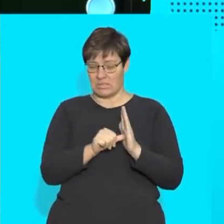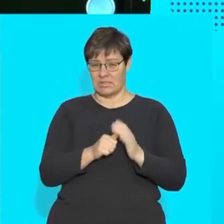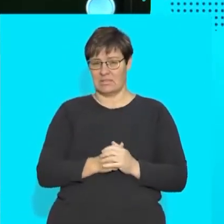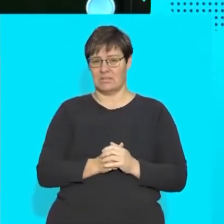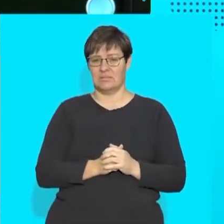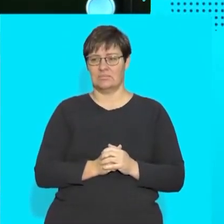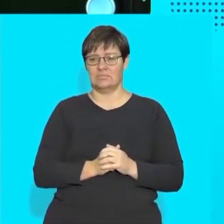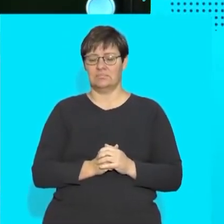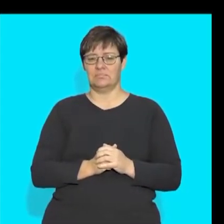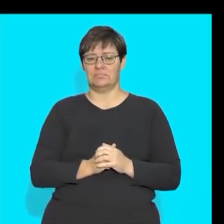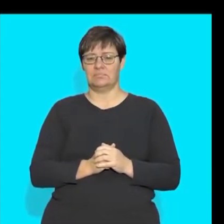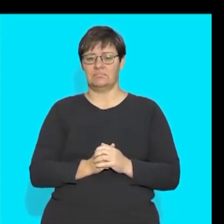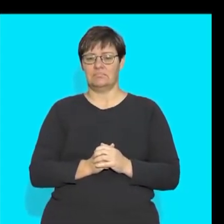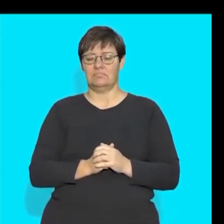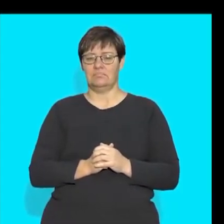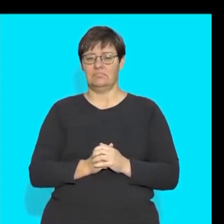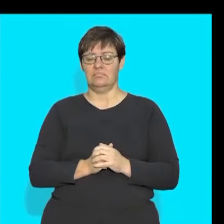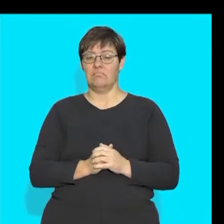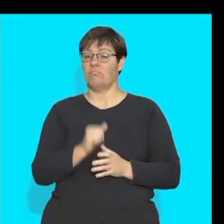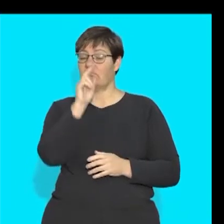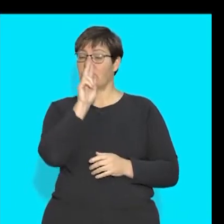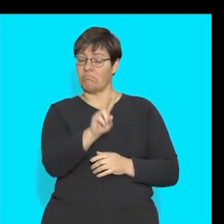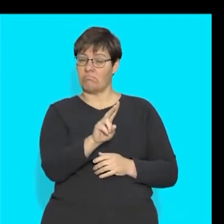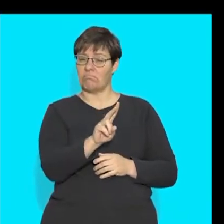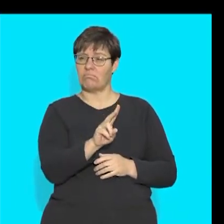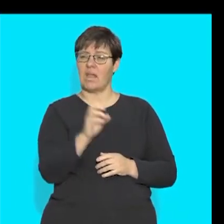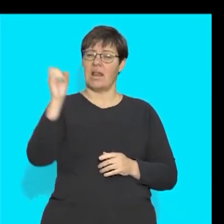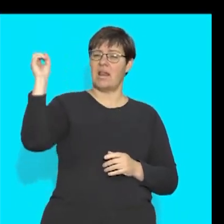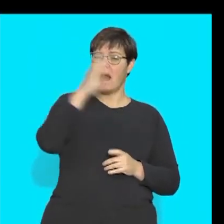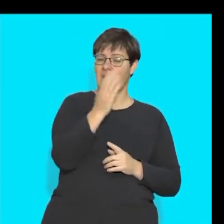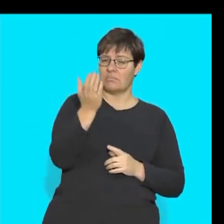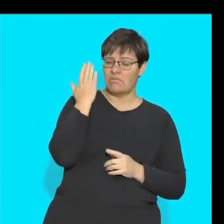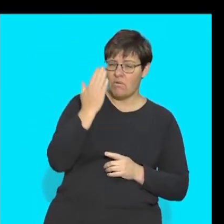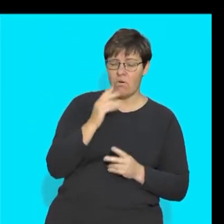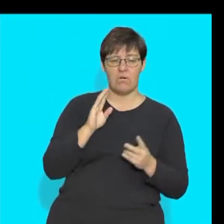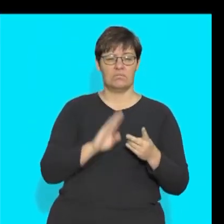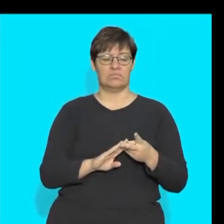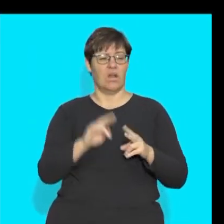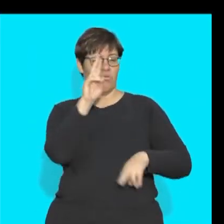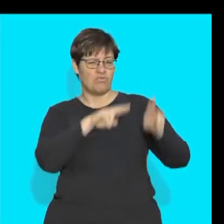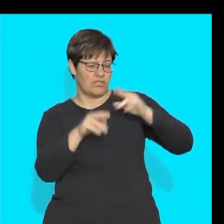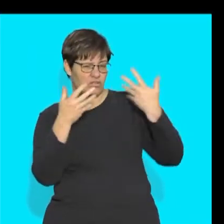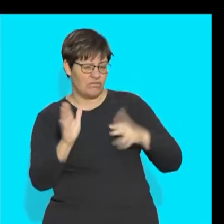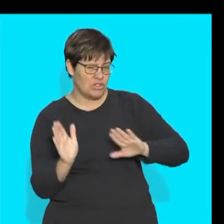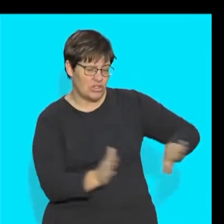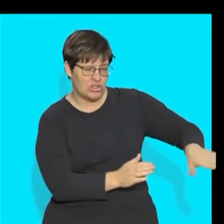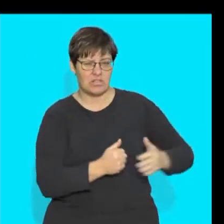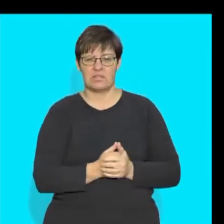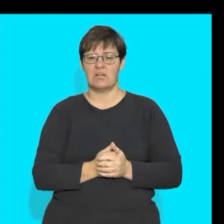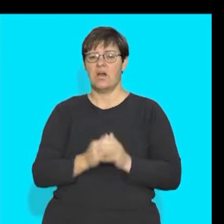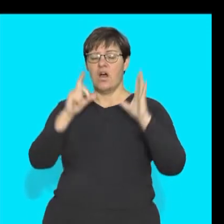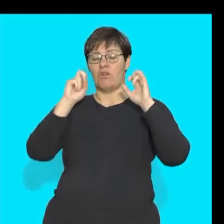important. So, we have looked at the nature of light previously. We've done a little bit of revision. We've looked at